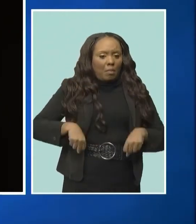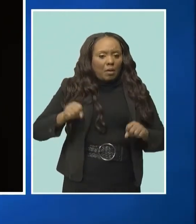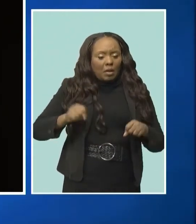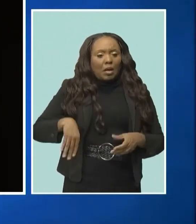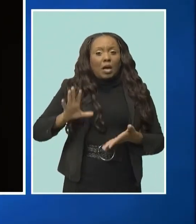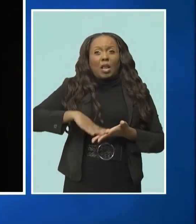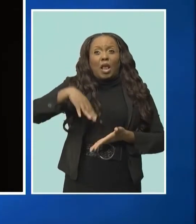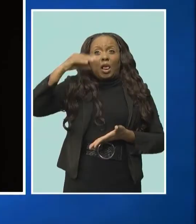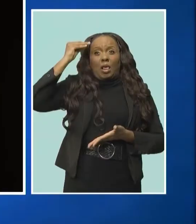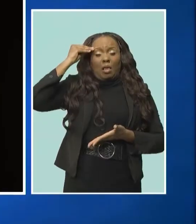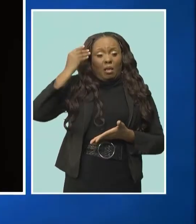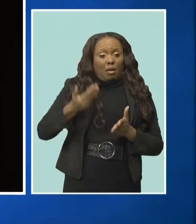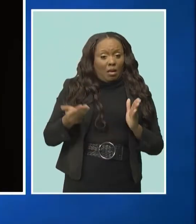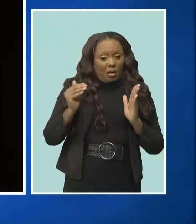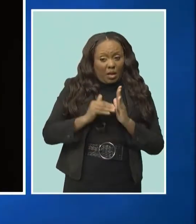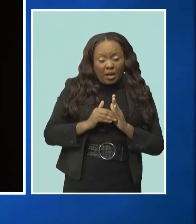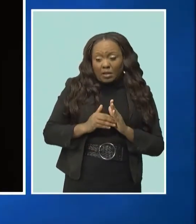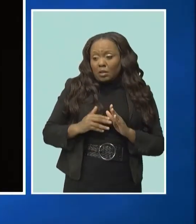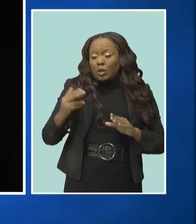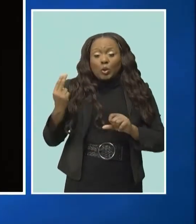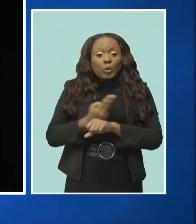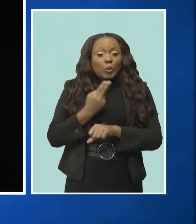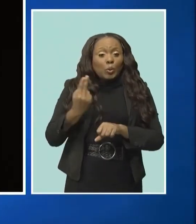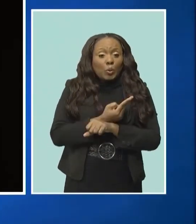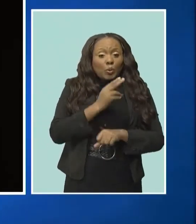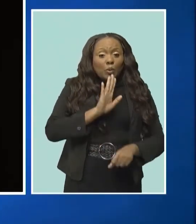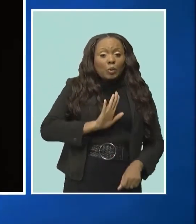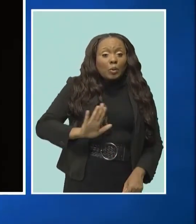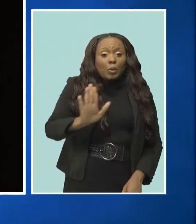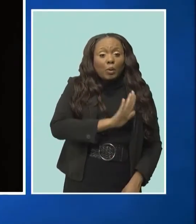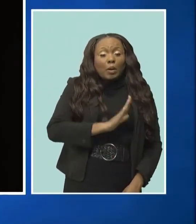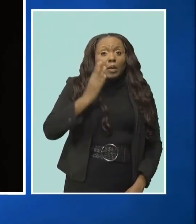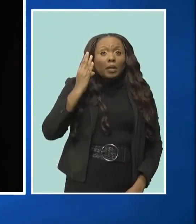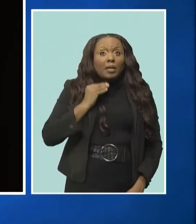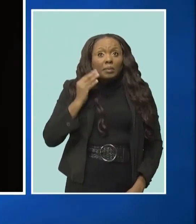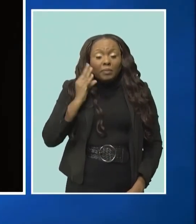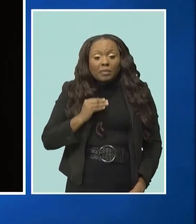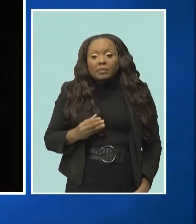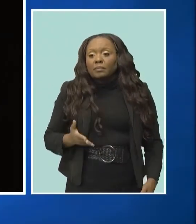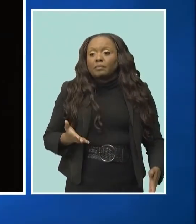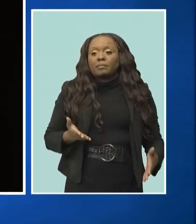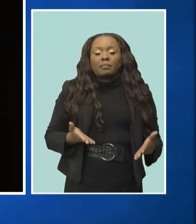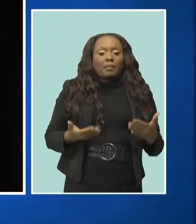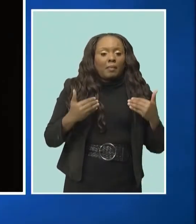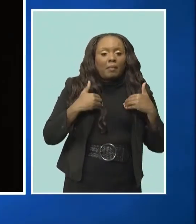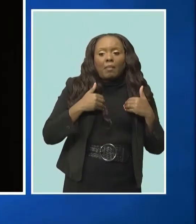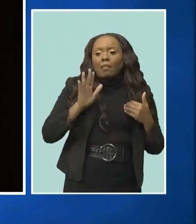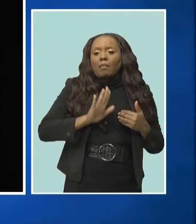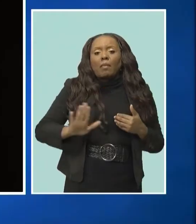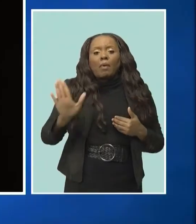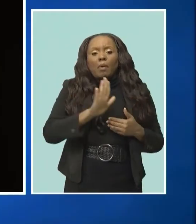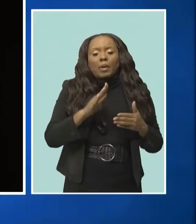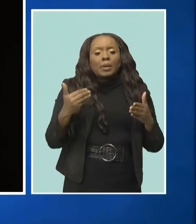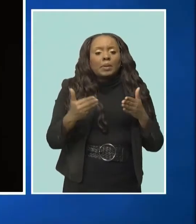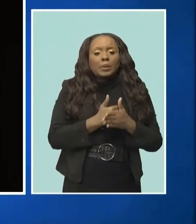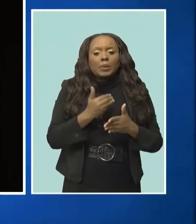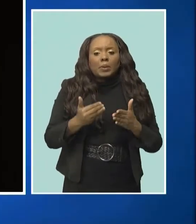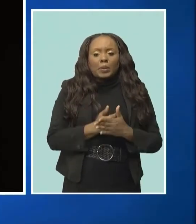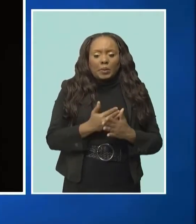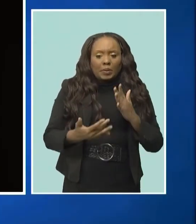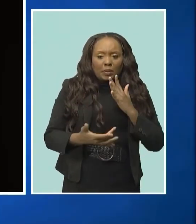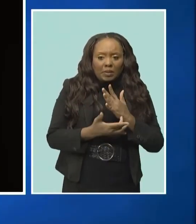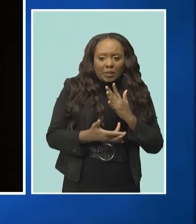again, use the experience that you do have, leverage the new technologies that are